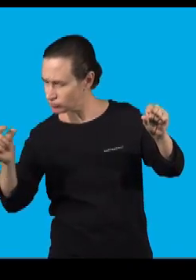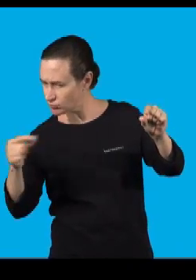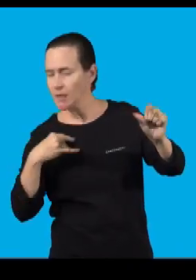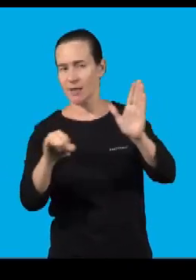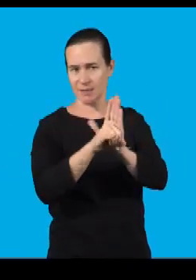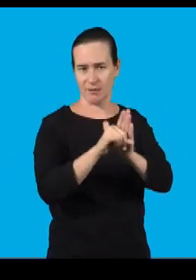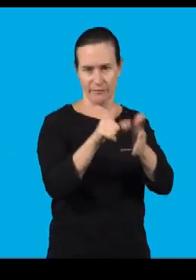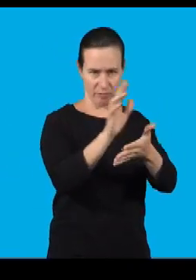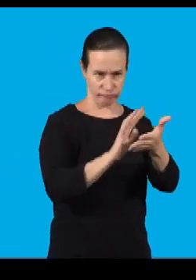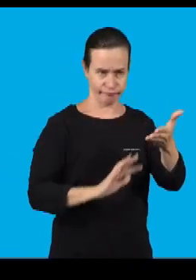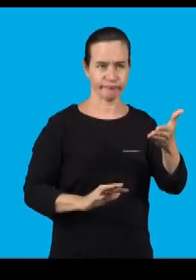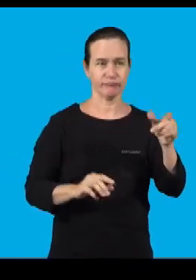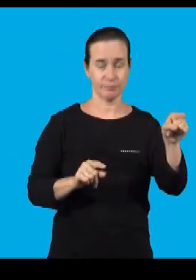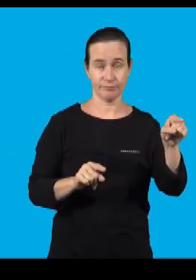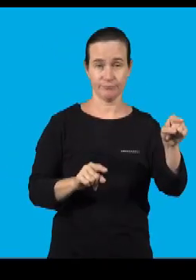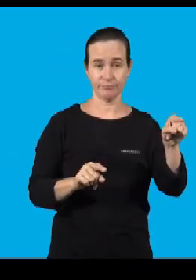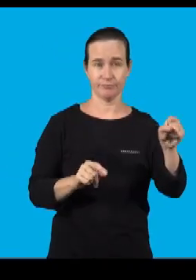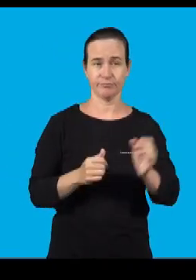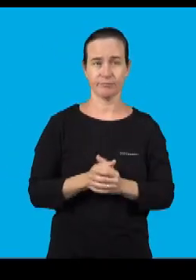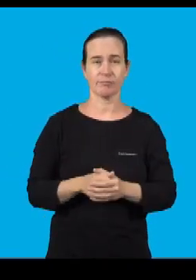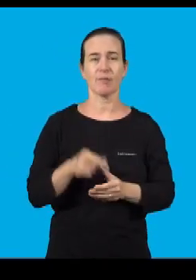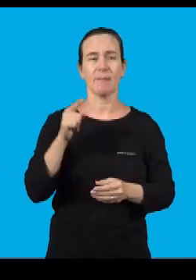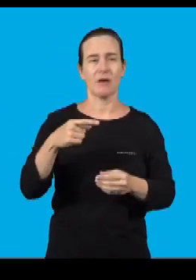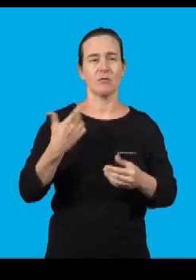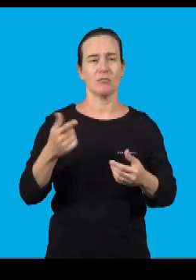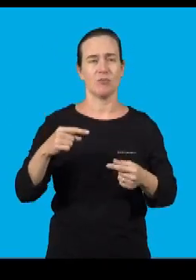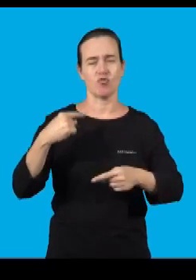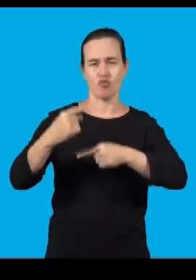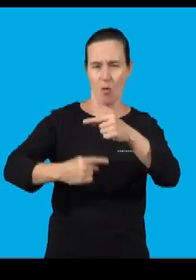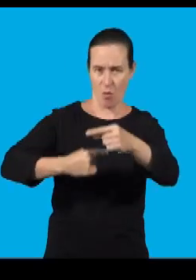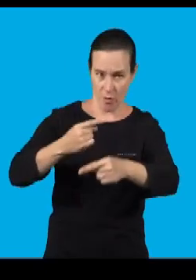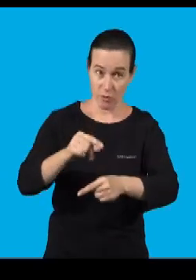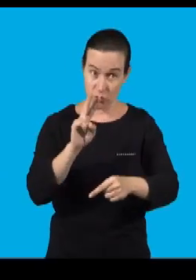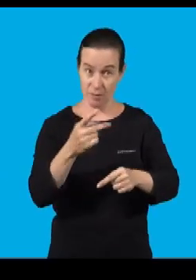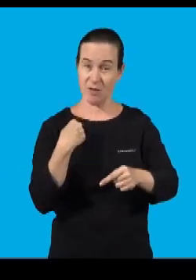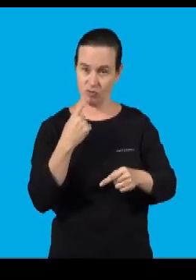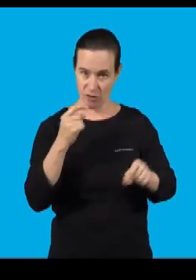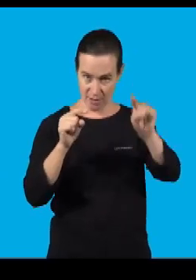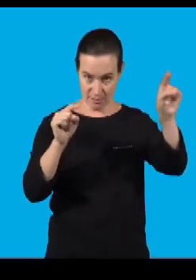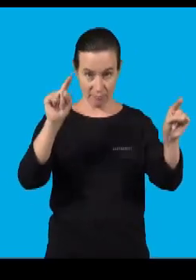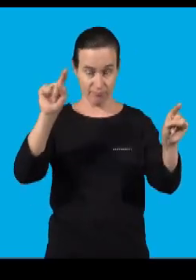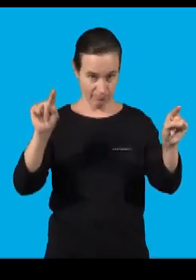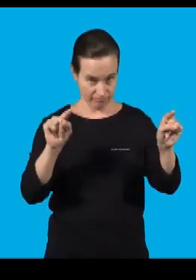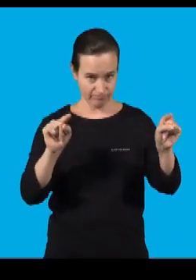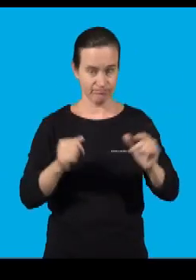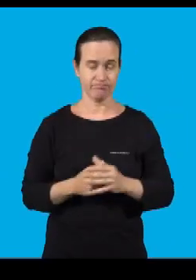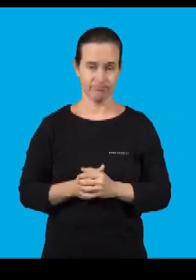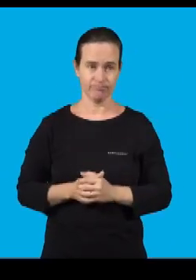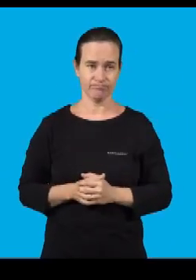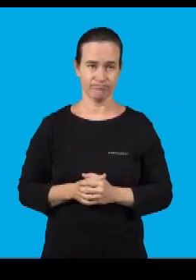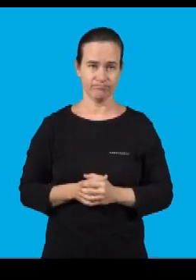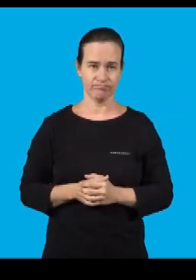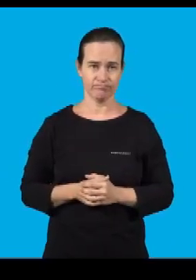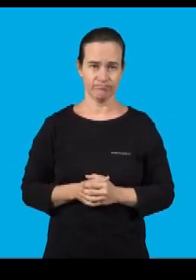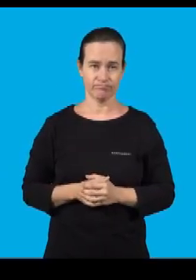And there we find it. So rolling was the last word. So that means it's going to focus on that area and that area there, all right? So number 1, you